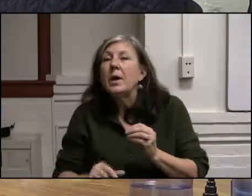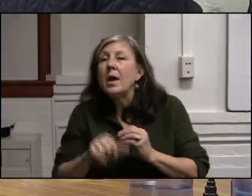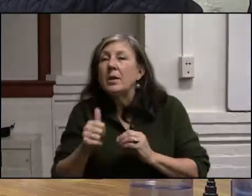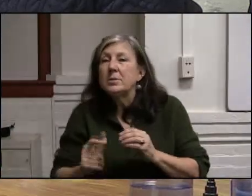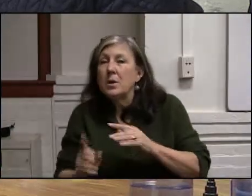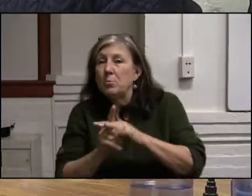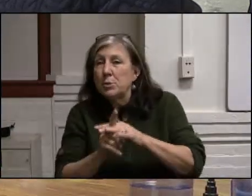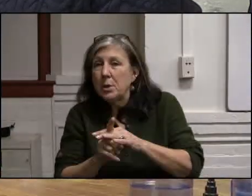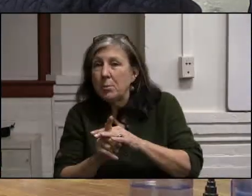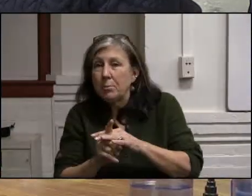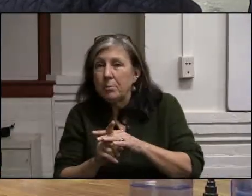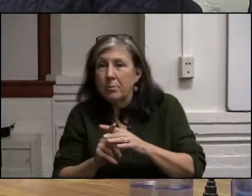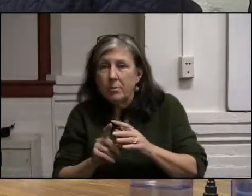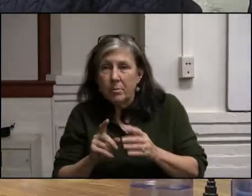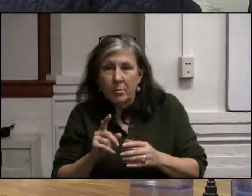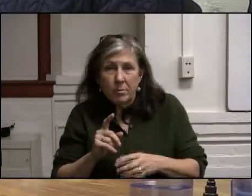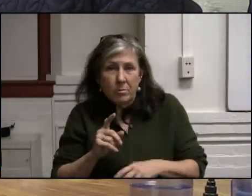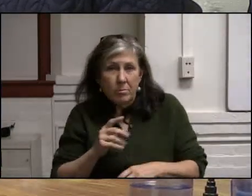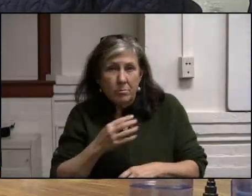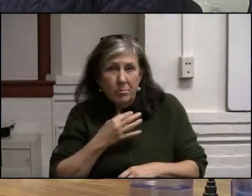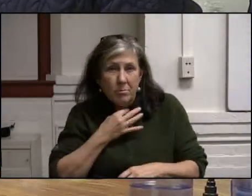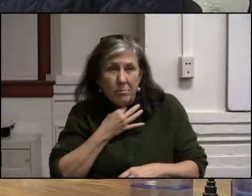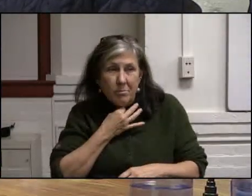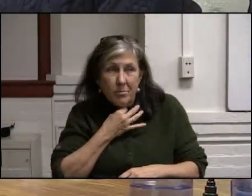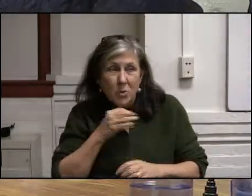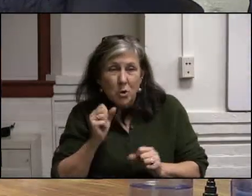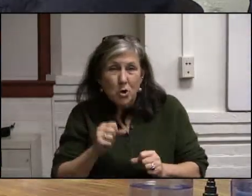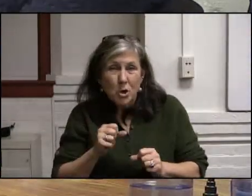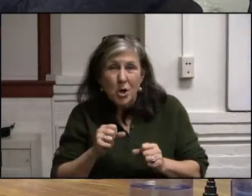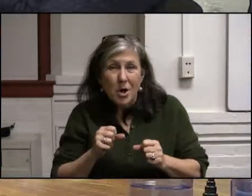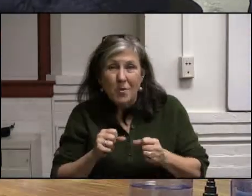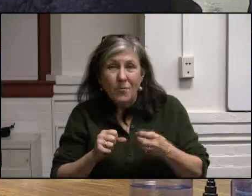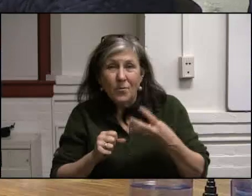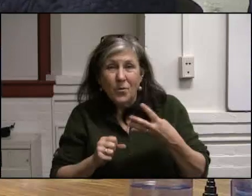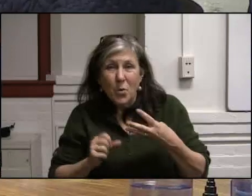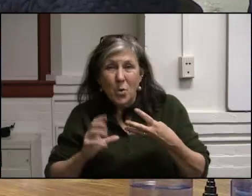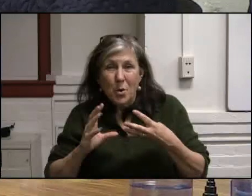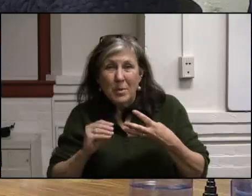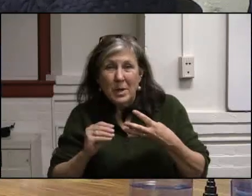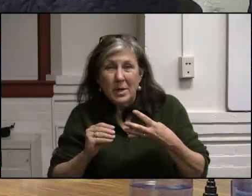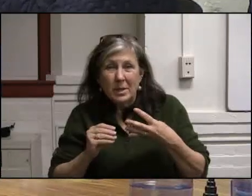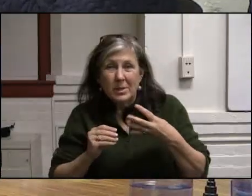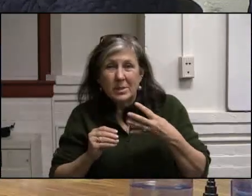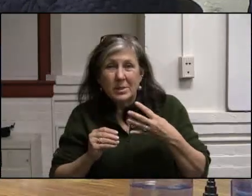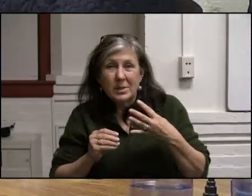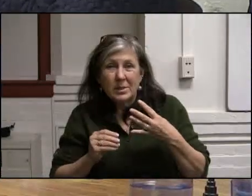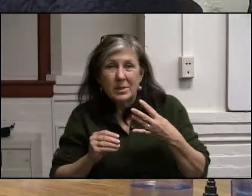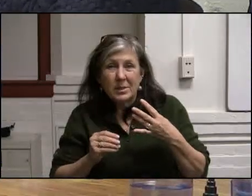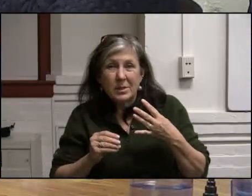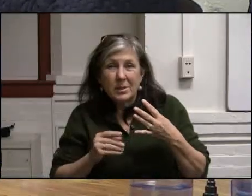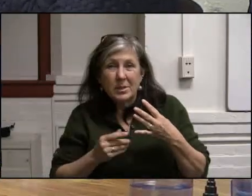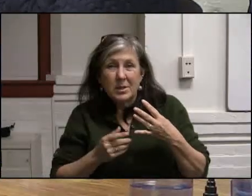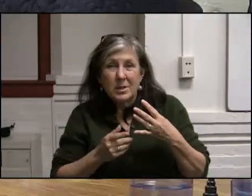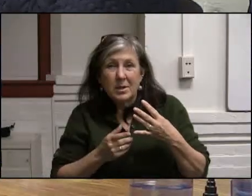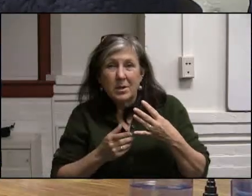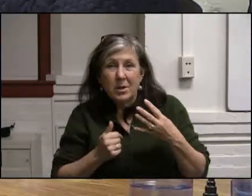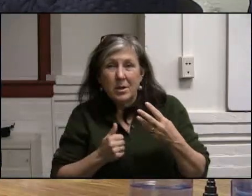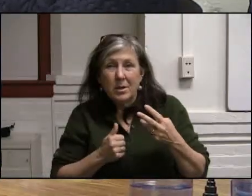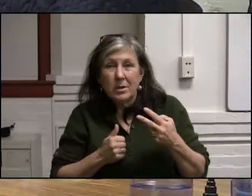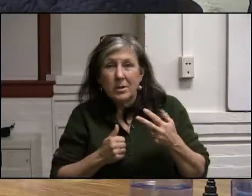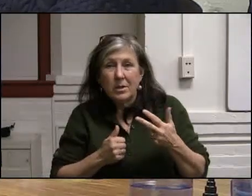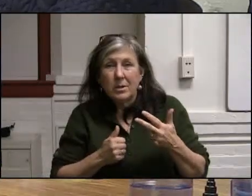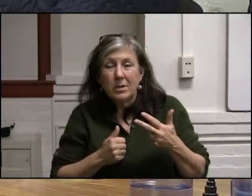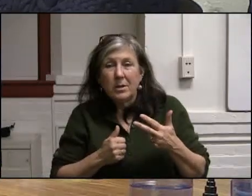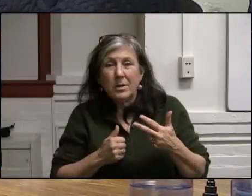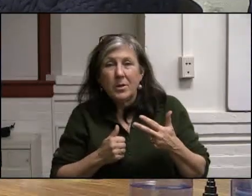kind of wondering if there's a chance we could get it down to 3 meetings. If one of them does become the 28th and we keep the